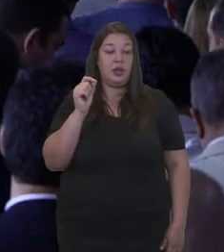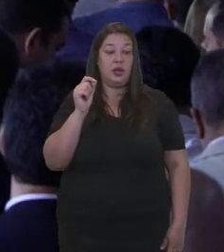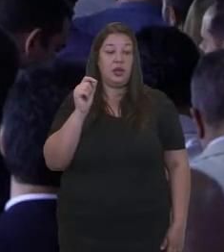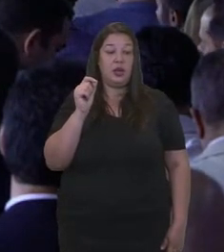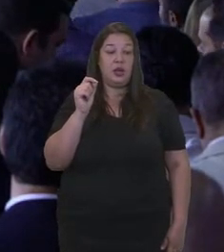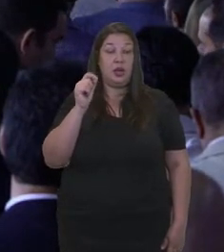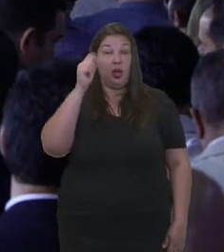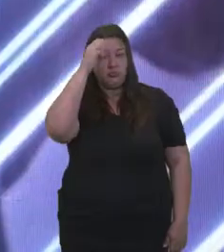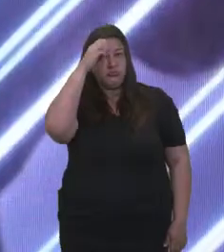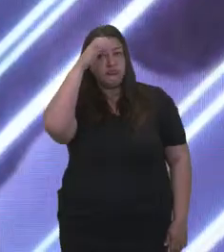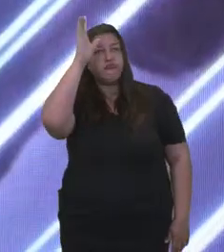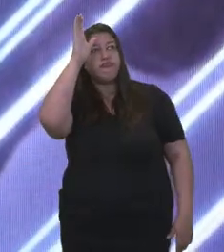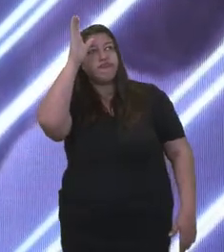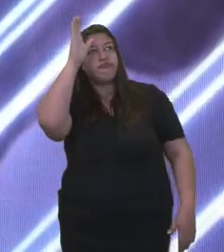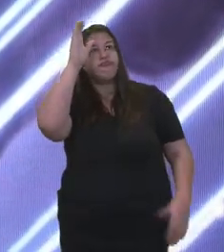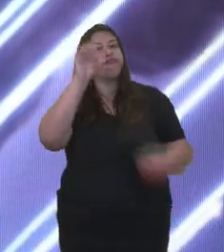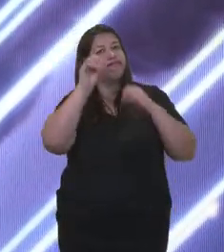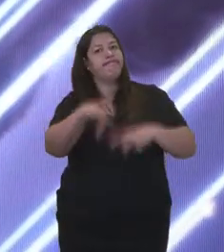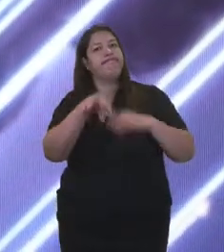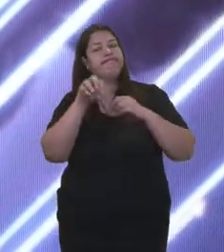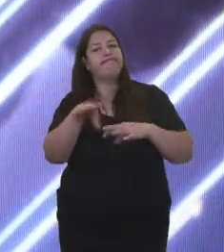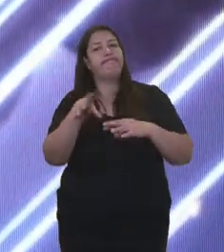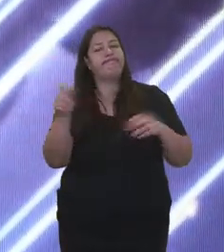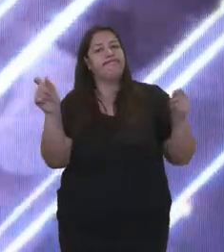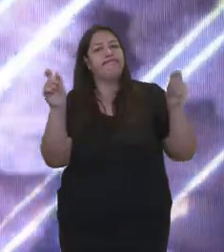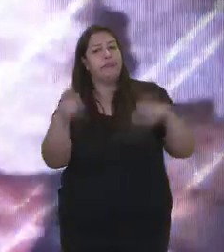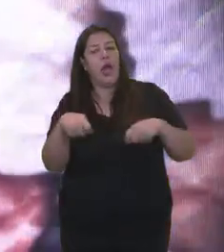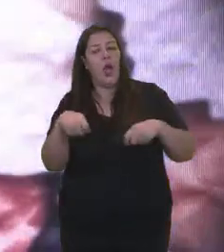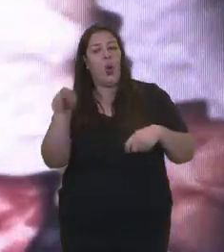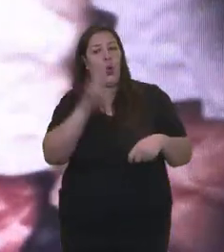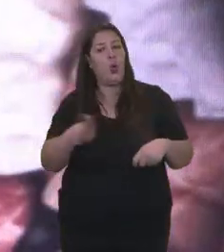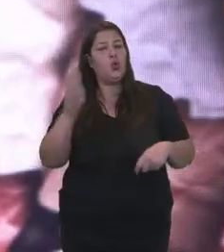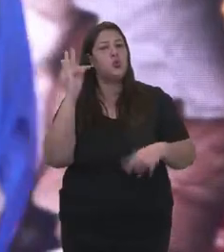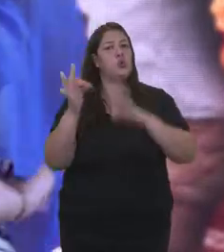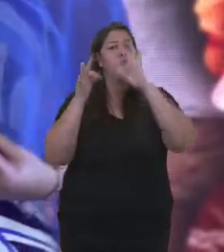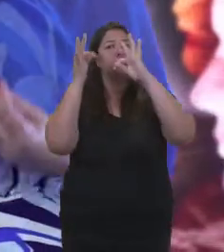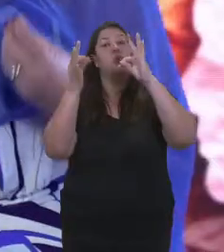to maximize the knowledge of the people.